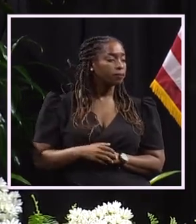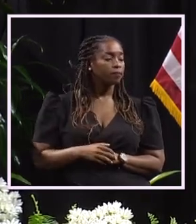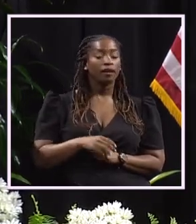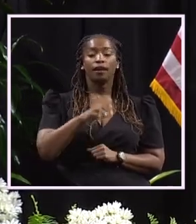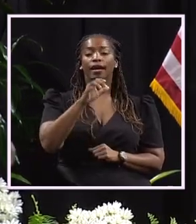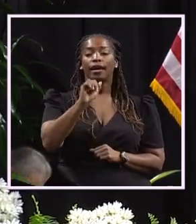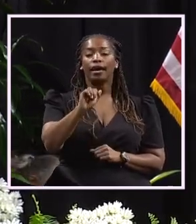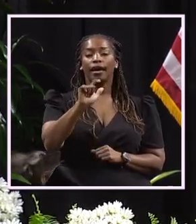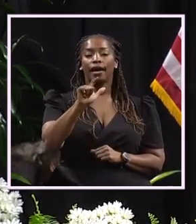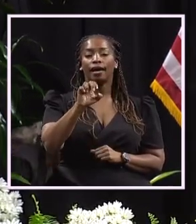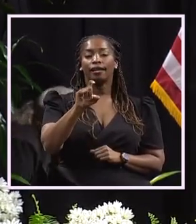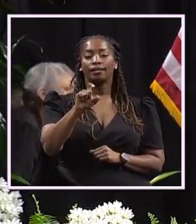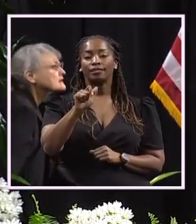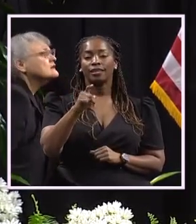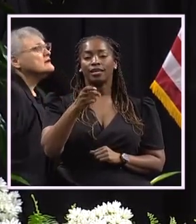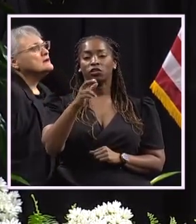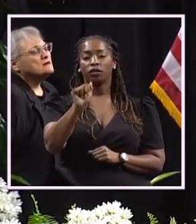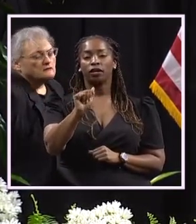Faruqi.